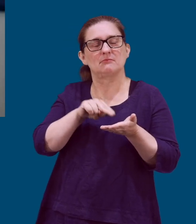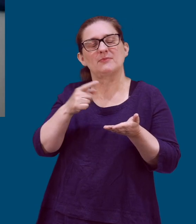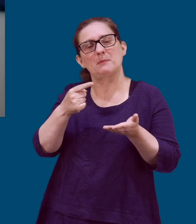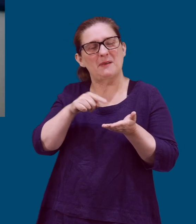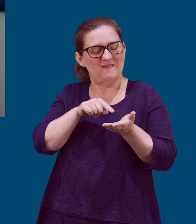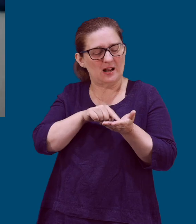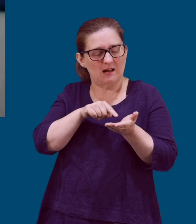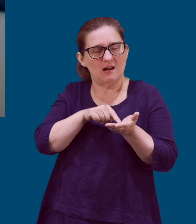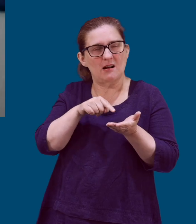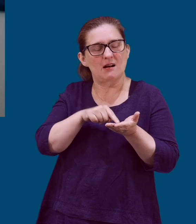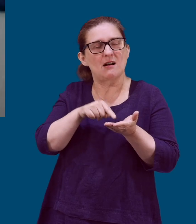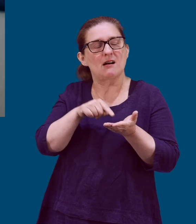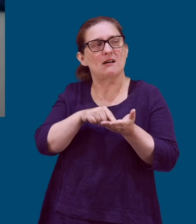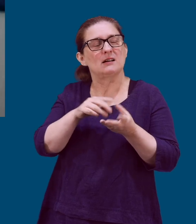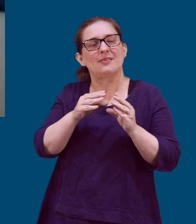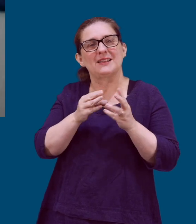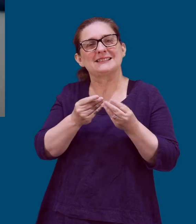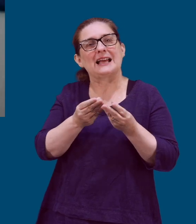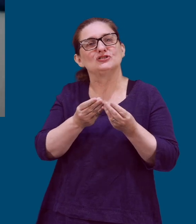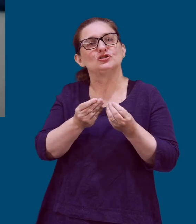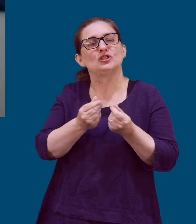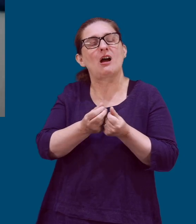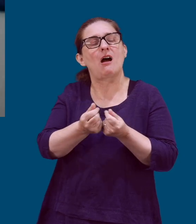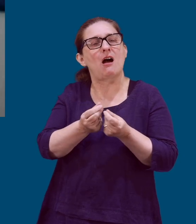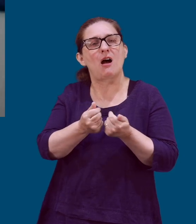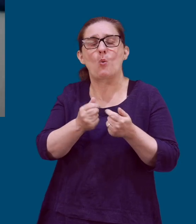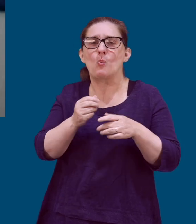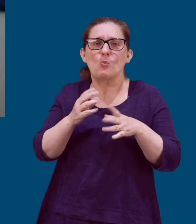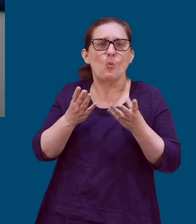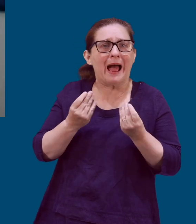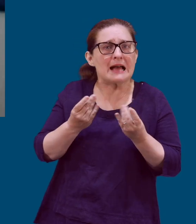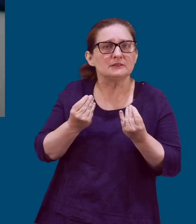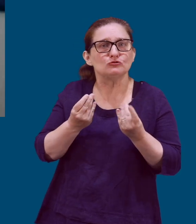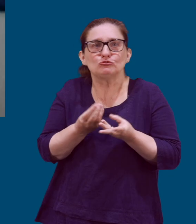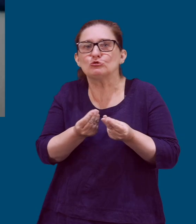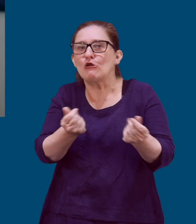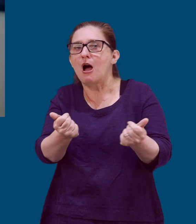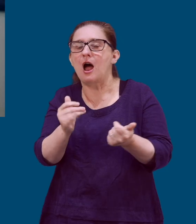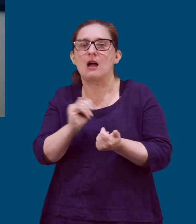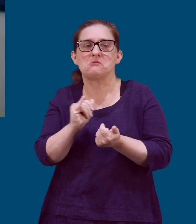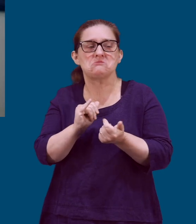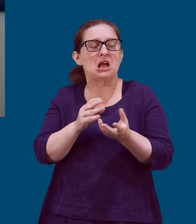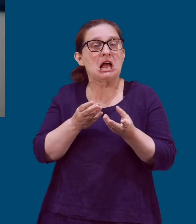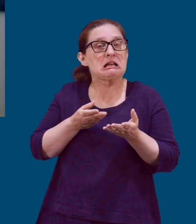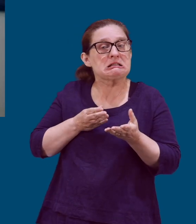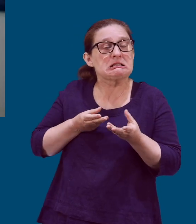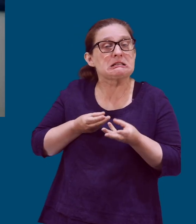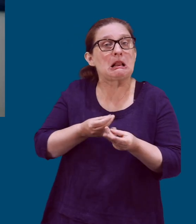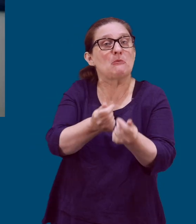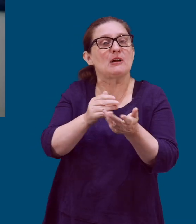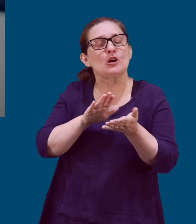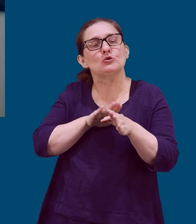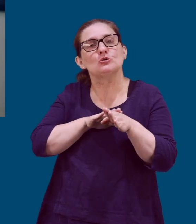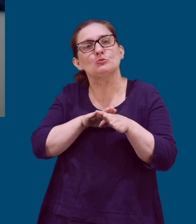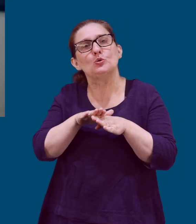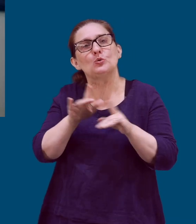finger against it and feel the texture. Is it wet or is it dry? Is it slippery or is it smooth?